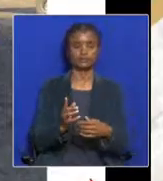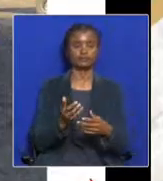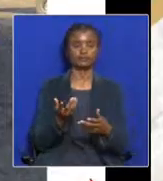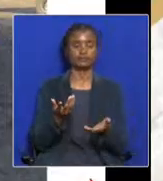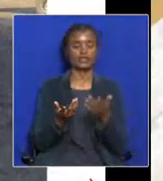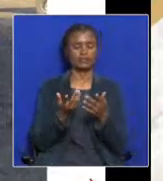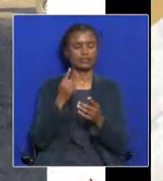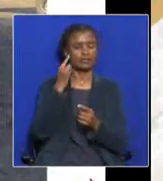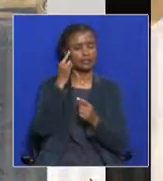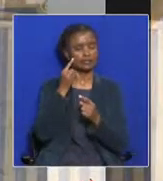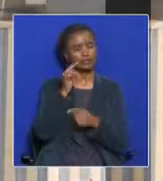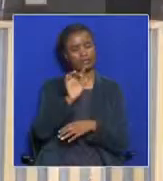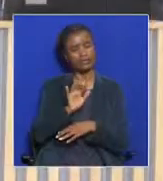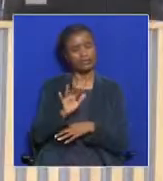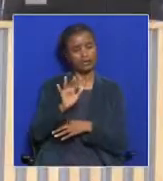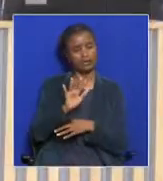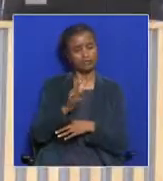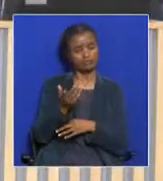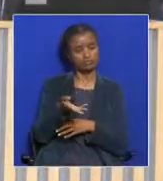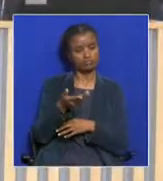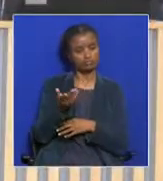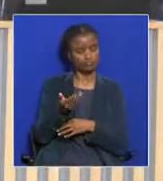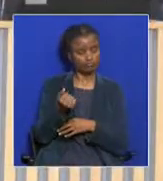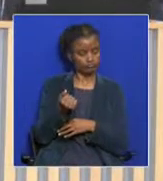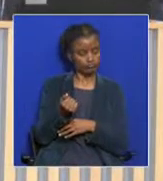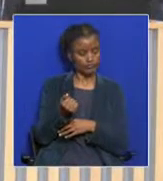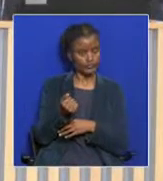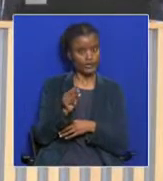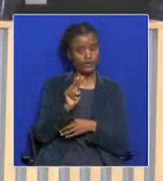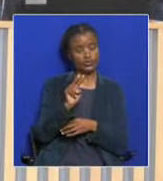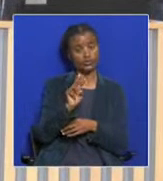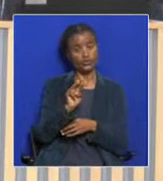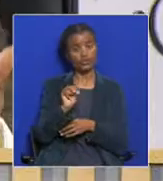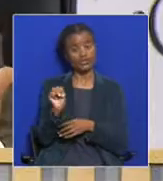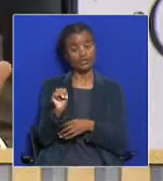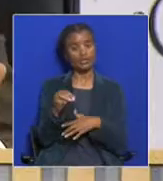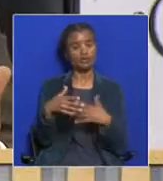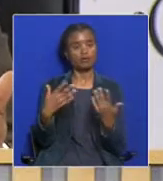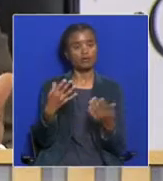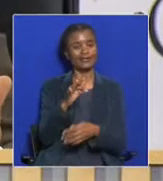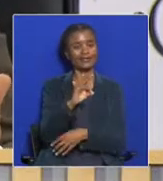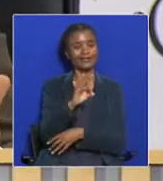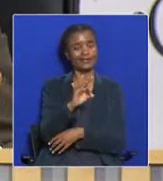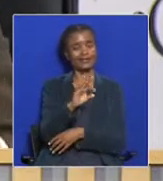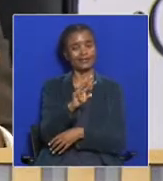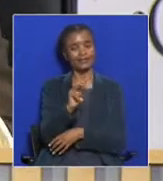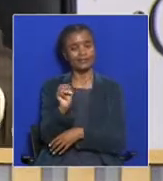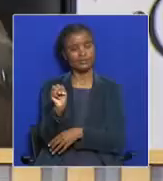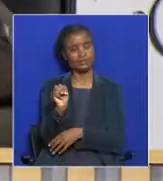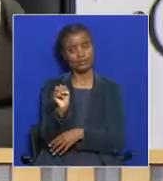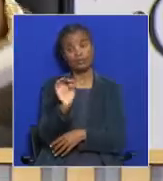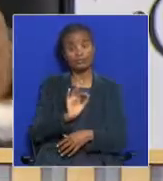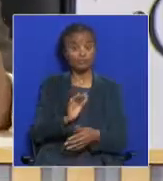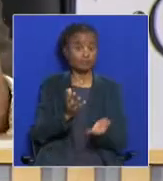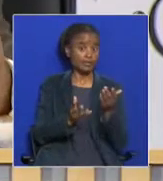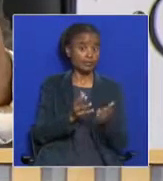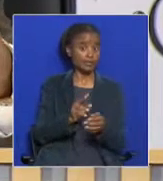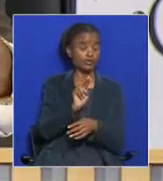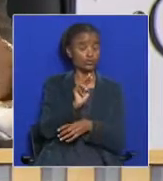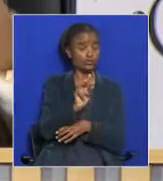there was a 2 meter, 3 meter, or maybe 2 meters, just over 2 meters space in front of